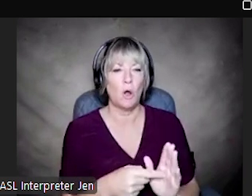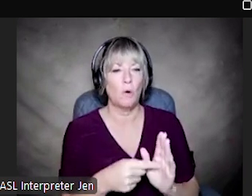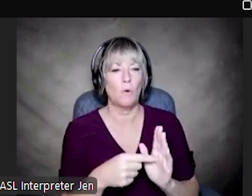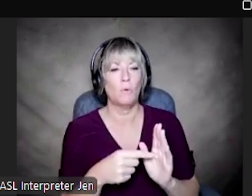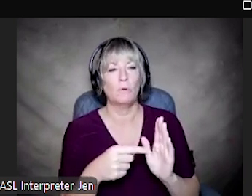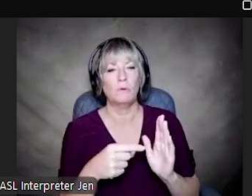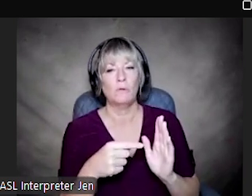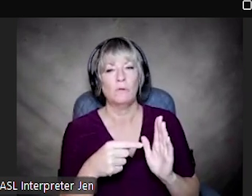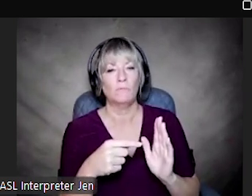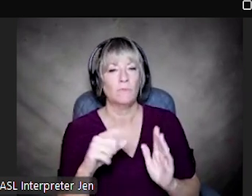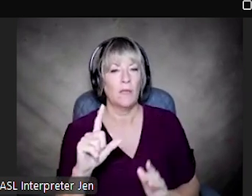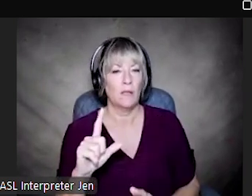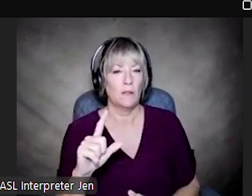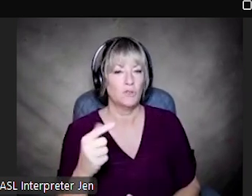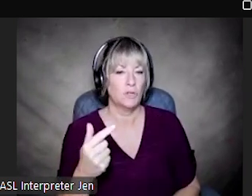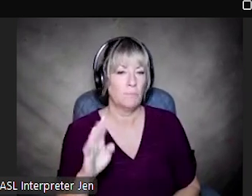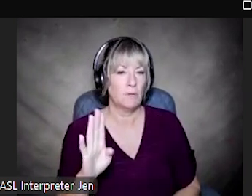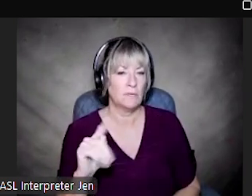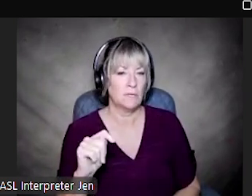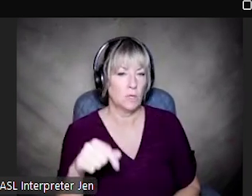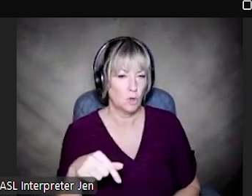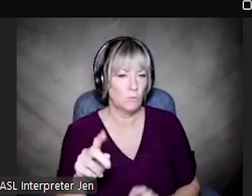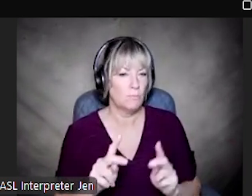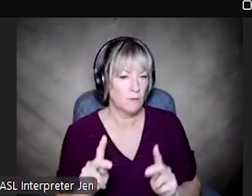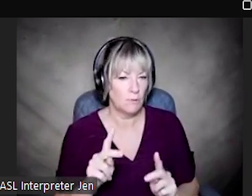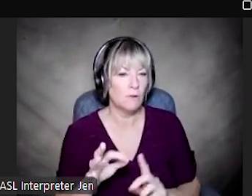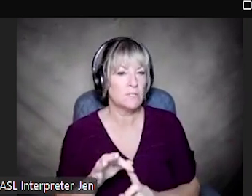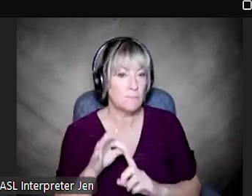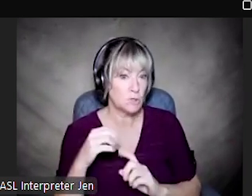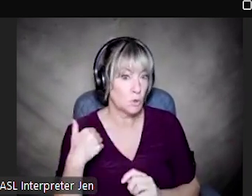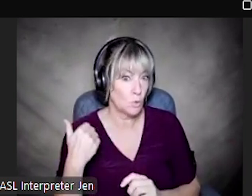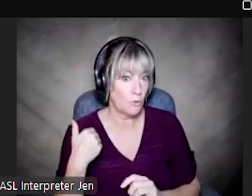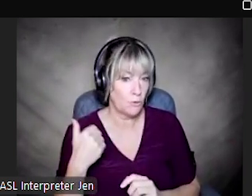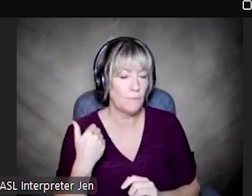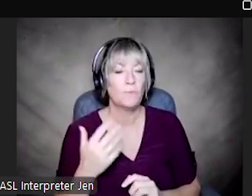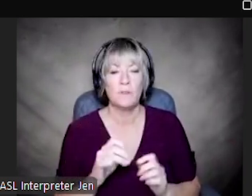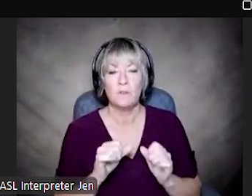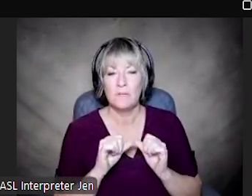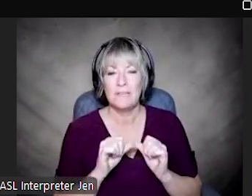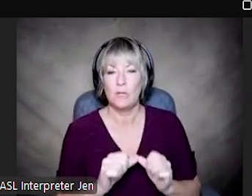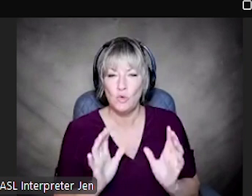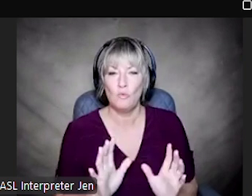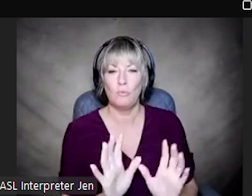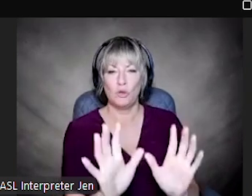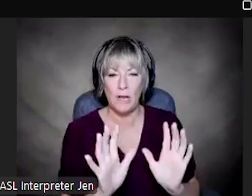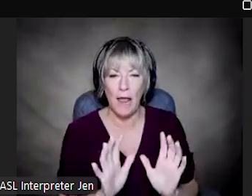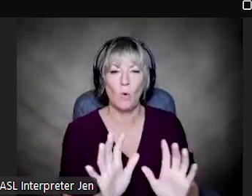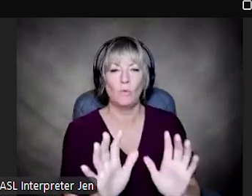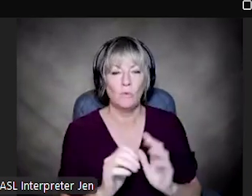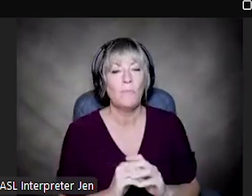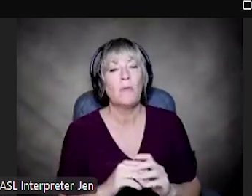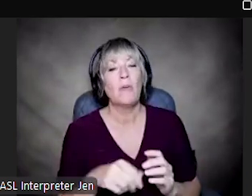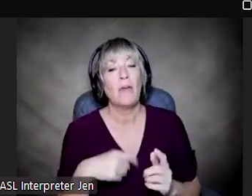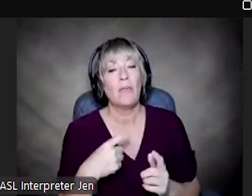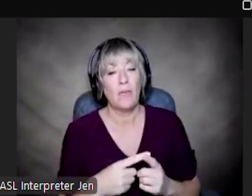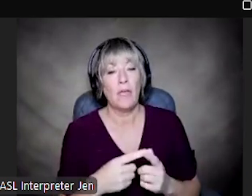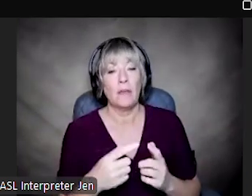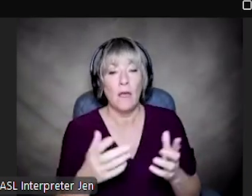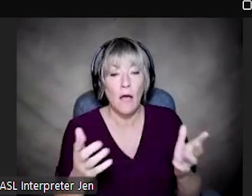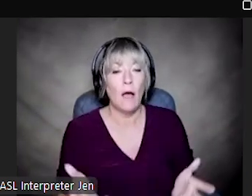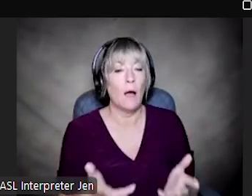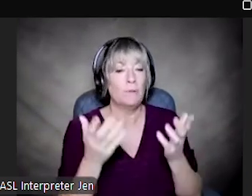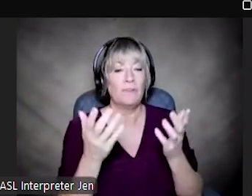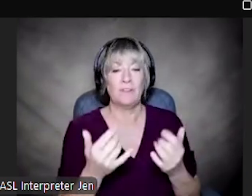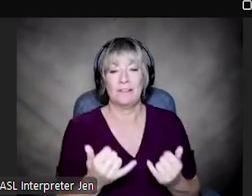signal to LGBTQ individuals, especially youth. So we're continuing to push that out. And then uplifting all sorts